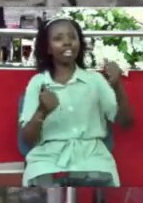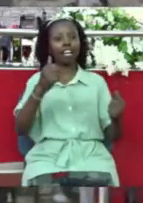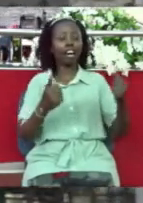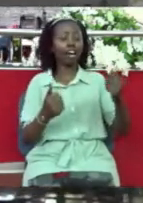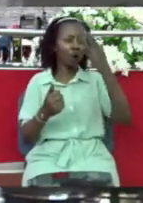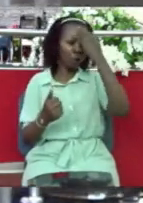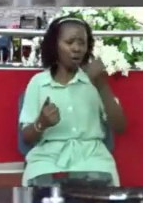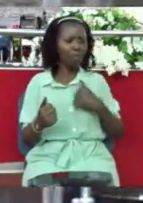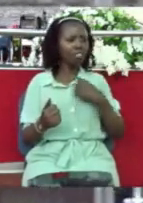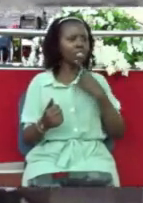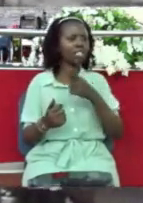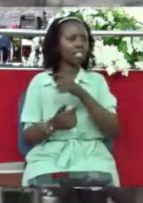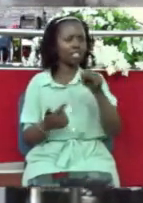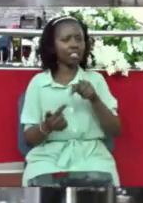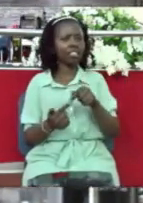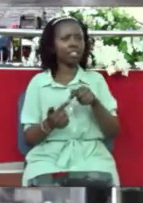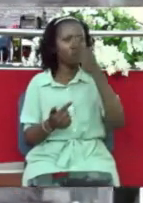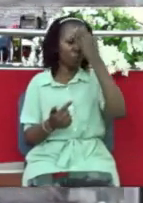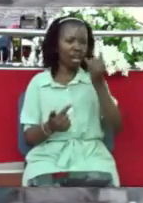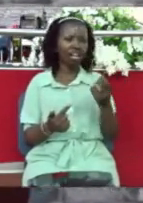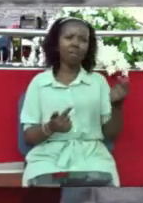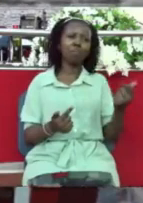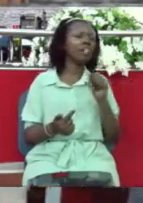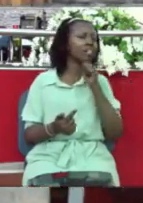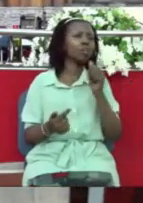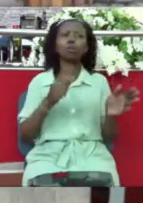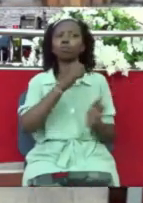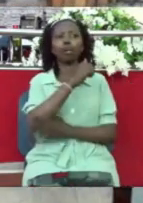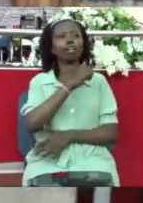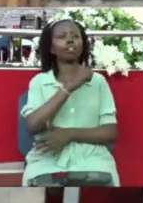Nasema hivyo kwa nini? I'm saying because pesa sio mbaya. Because money is not bad.